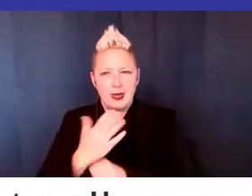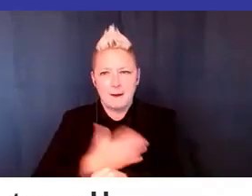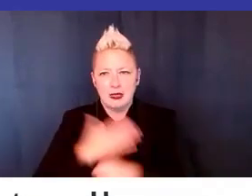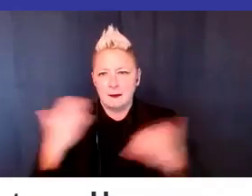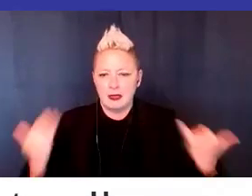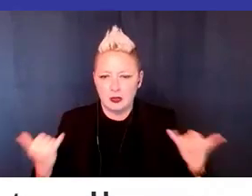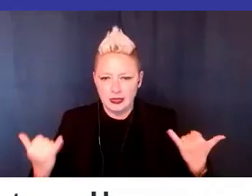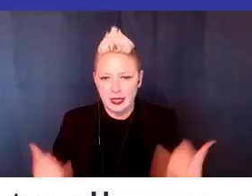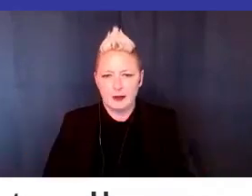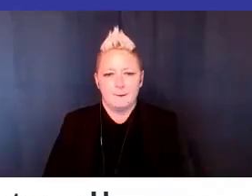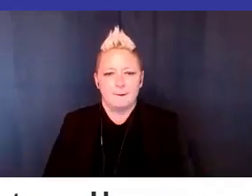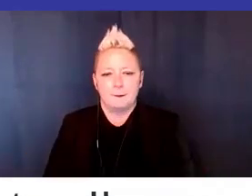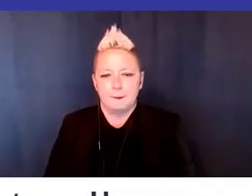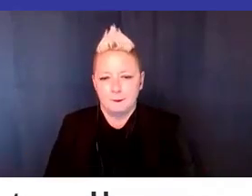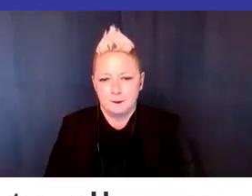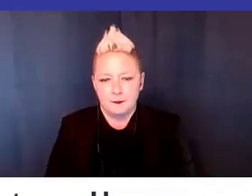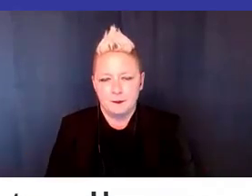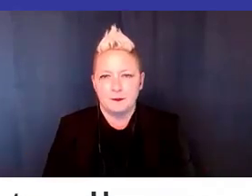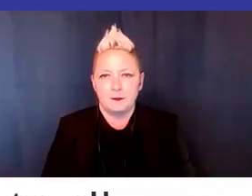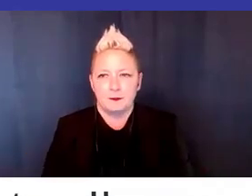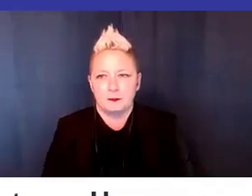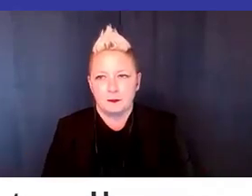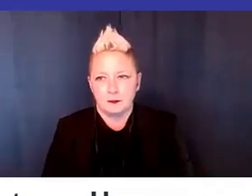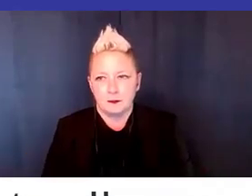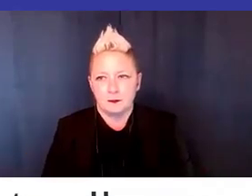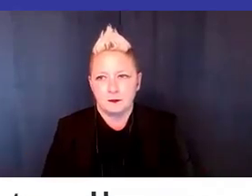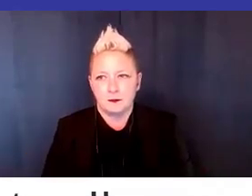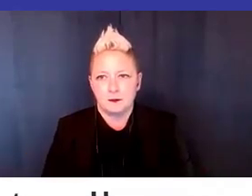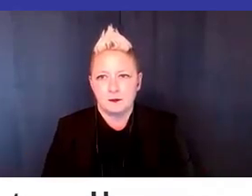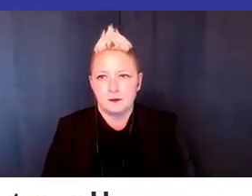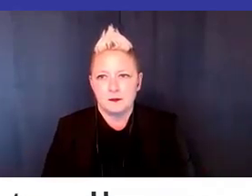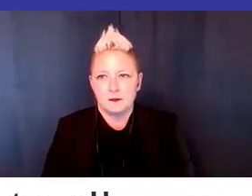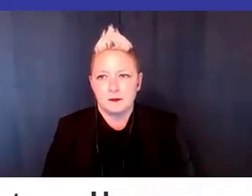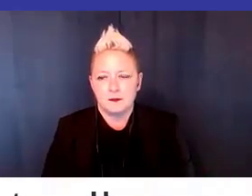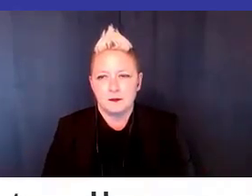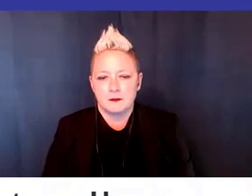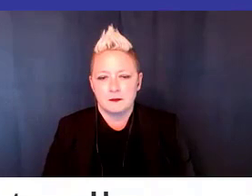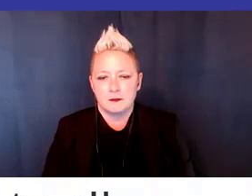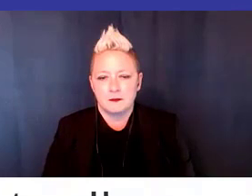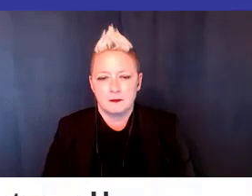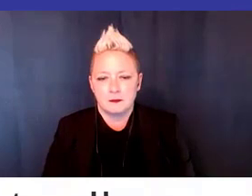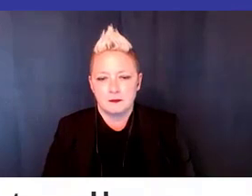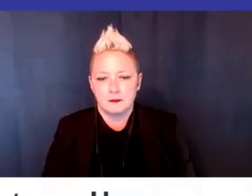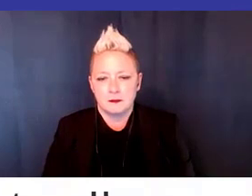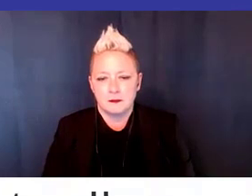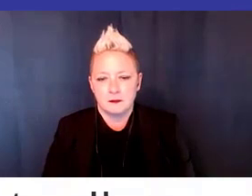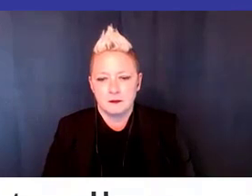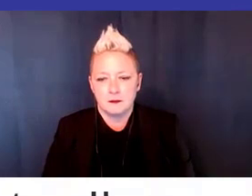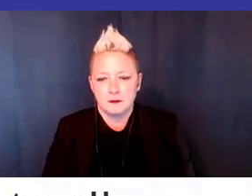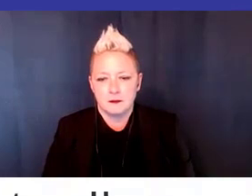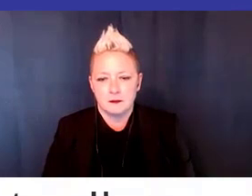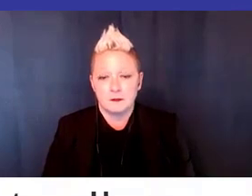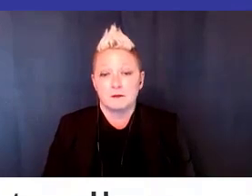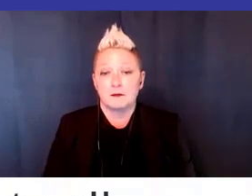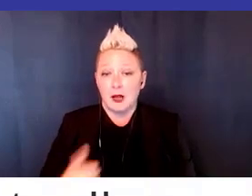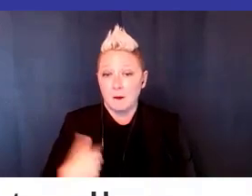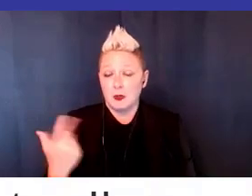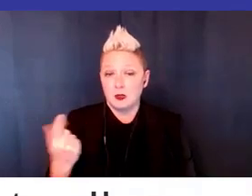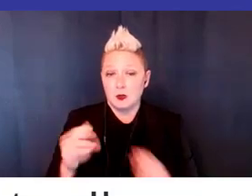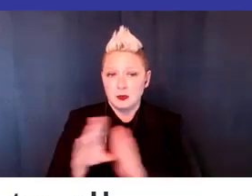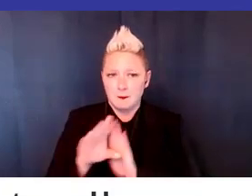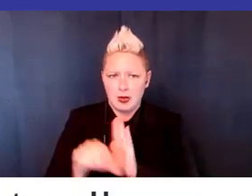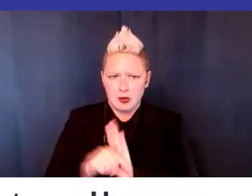today. So I'm going to do a little bit of background, and oh my goodness, I've just